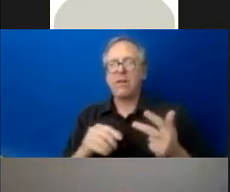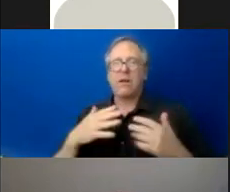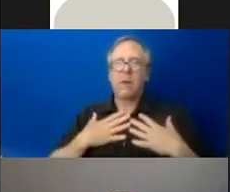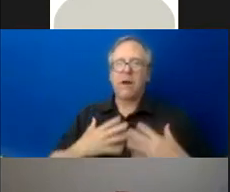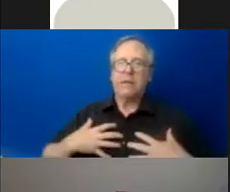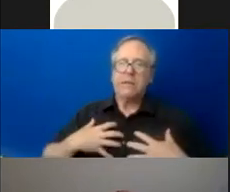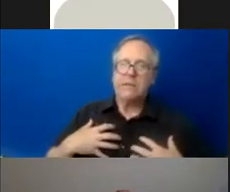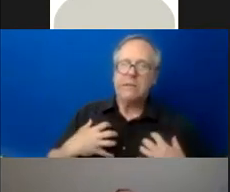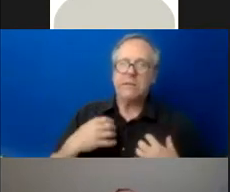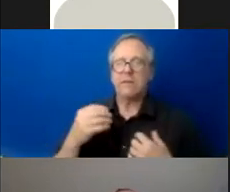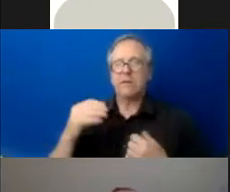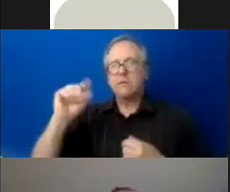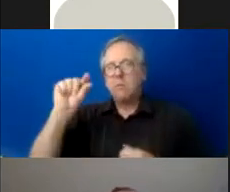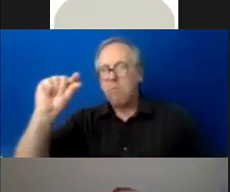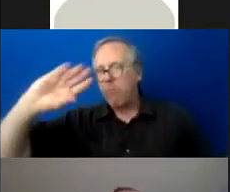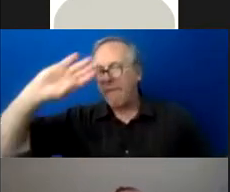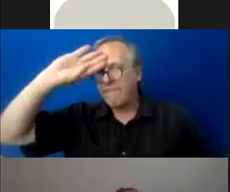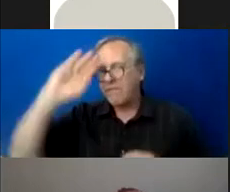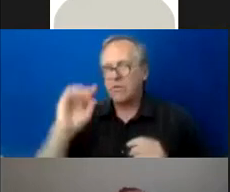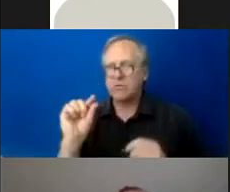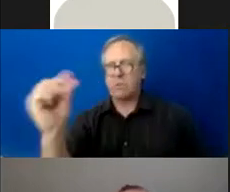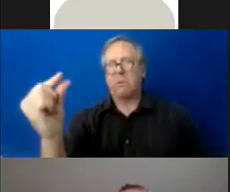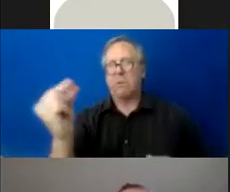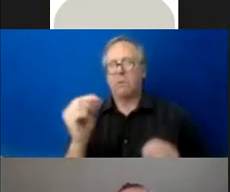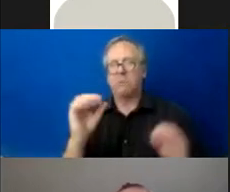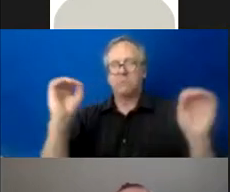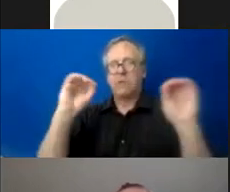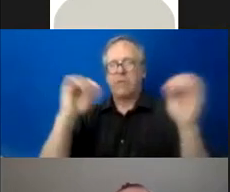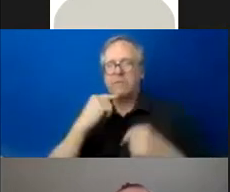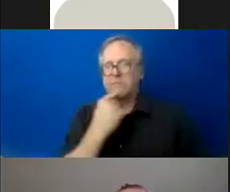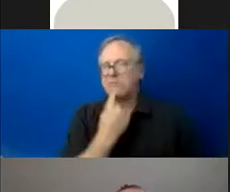maybe a low-grade fever after getting the vaccine.